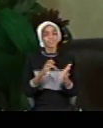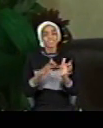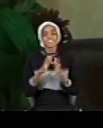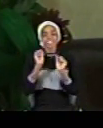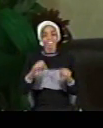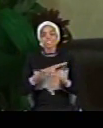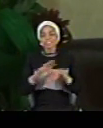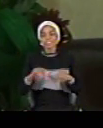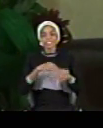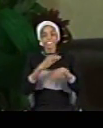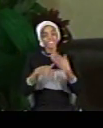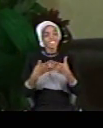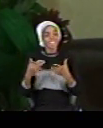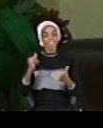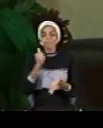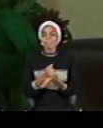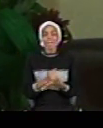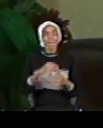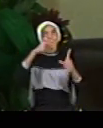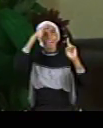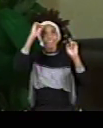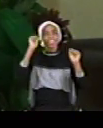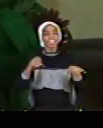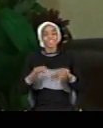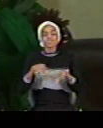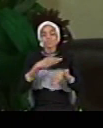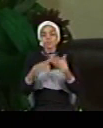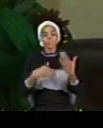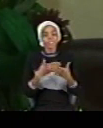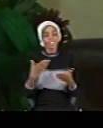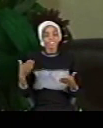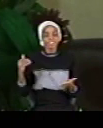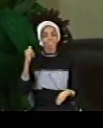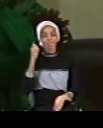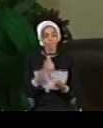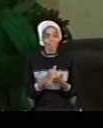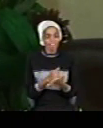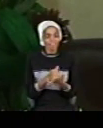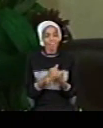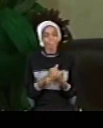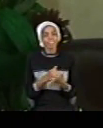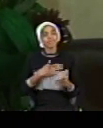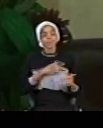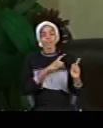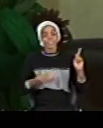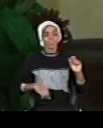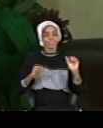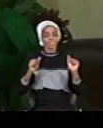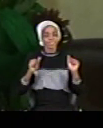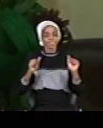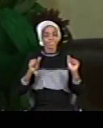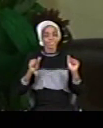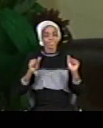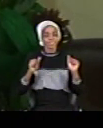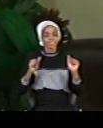Jesus can do our things. Amen. He can do our things. Amen. My God can do our